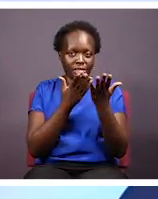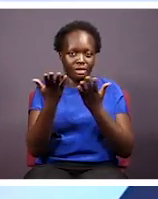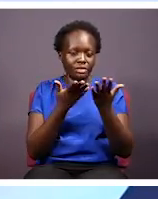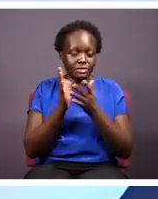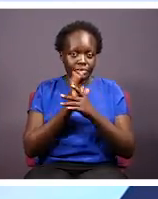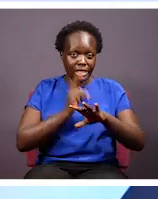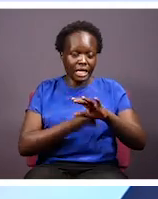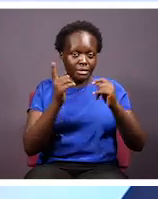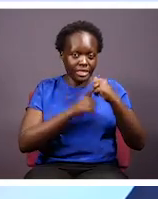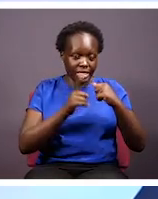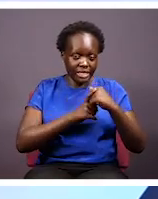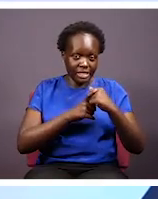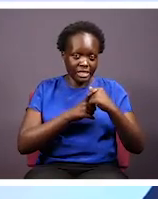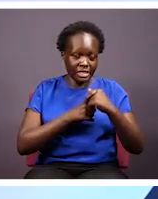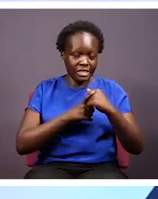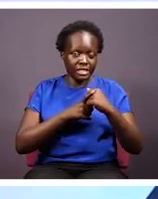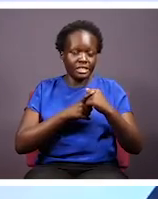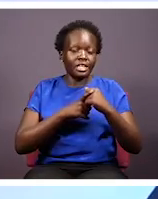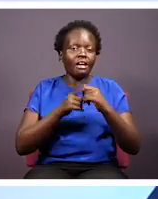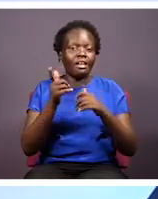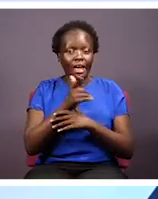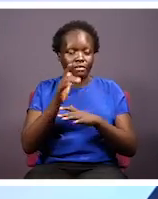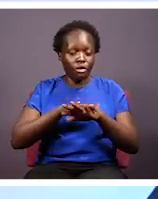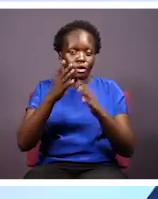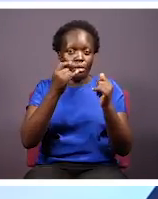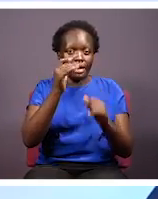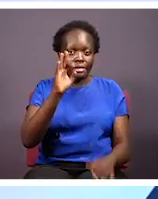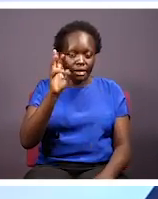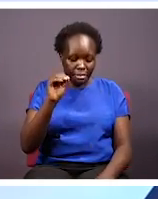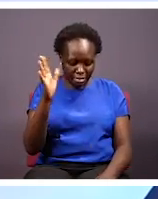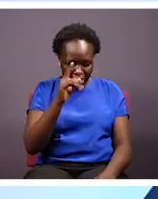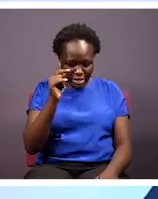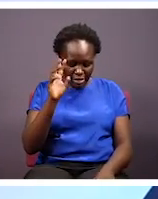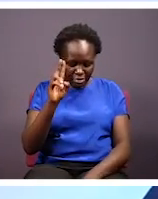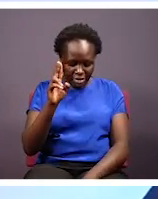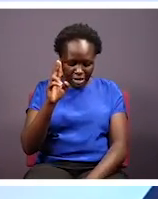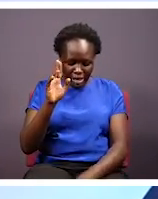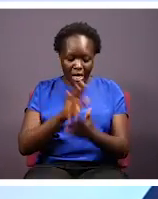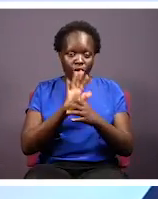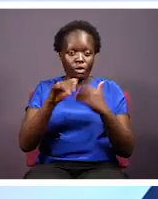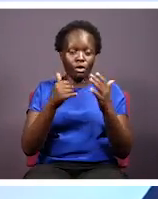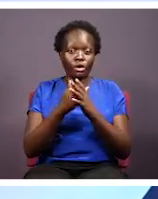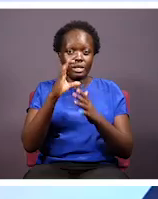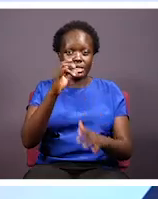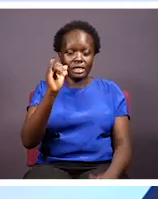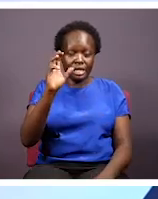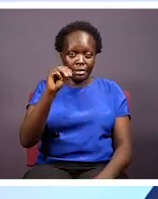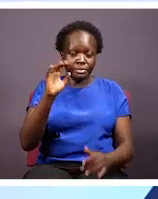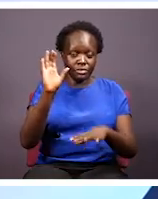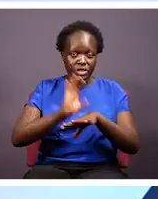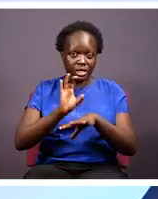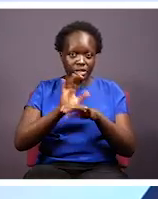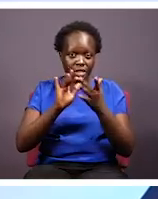at 6 00 pm live on hope fm again hope tv and all our saturn church online social media